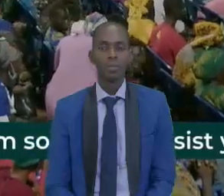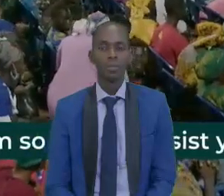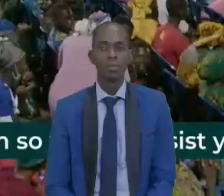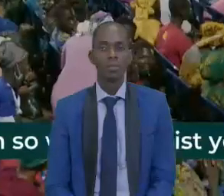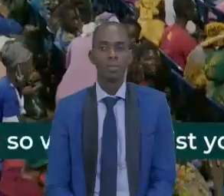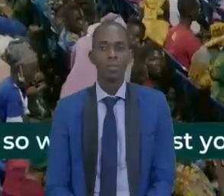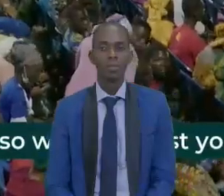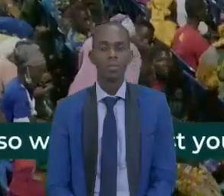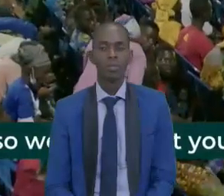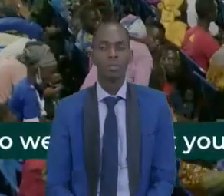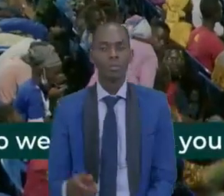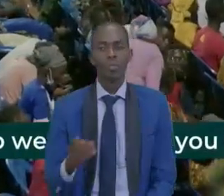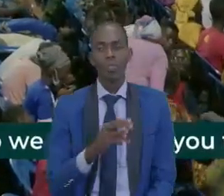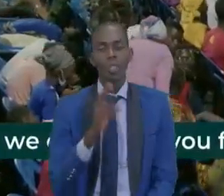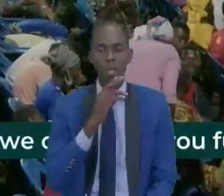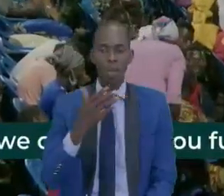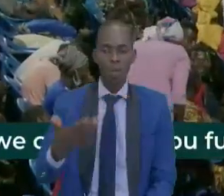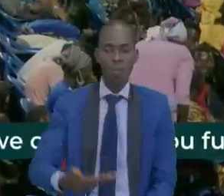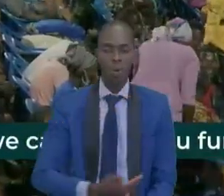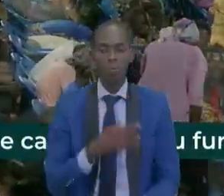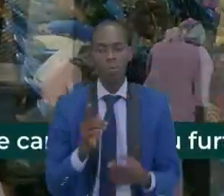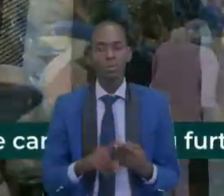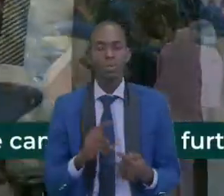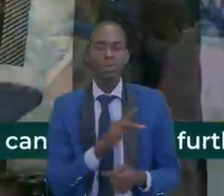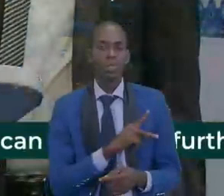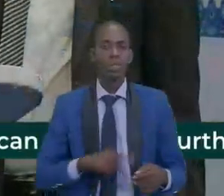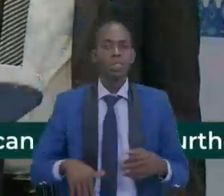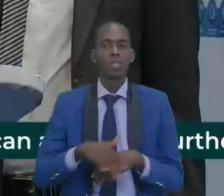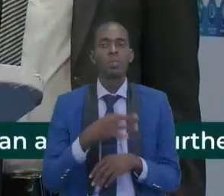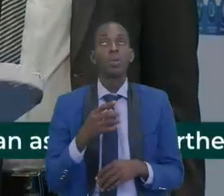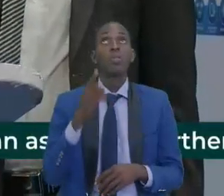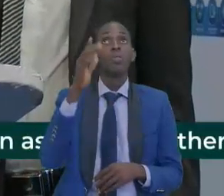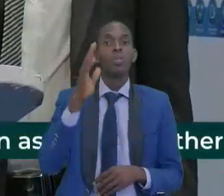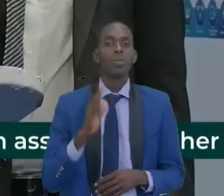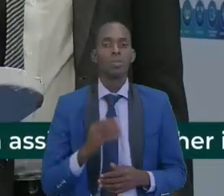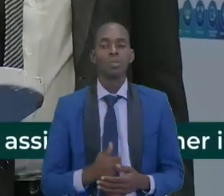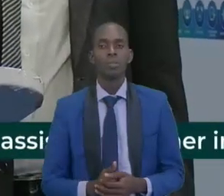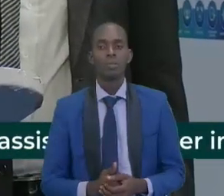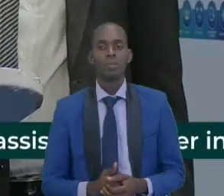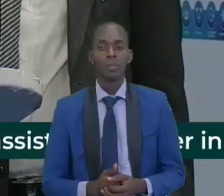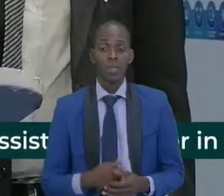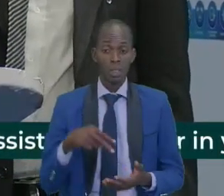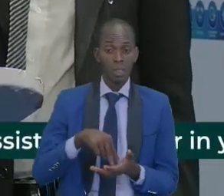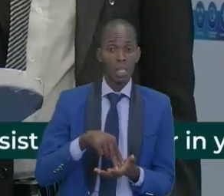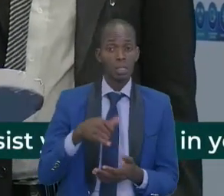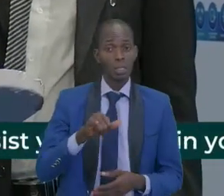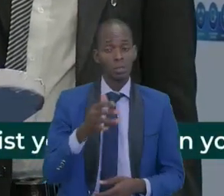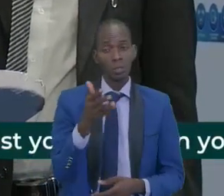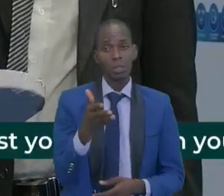You are welcome into the kingdom of God. Vous restez debout. Keep standing. Les